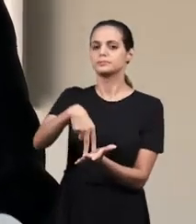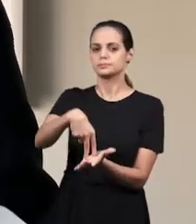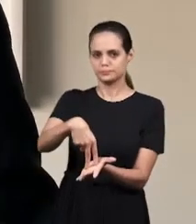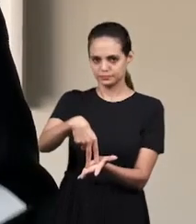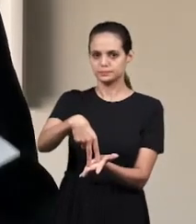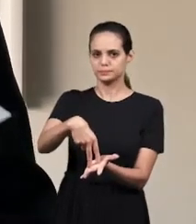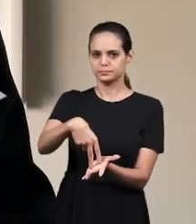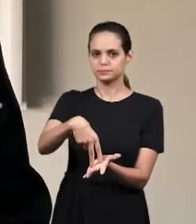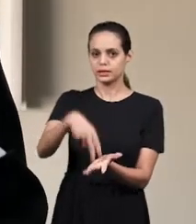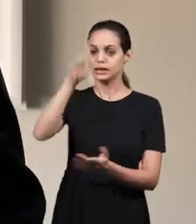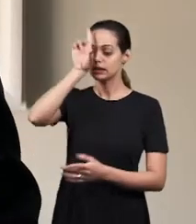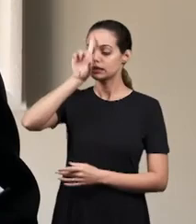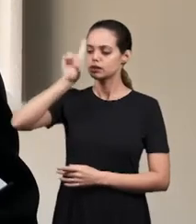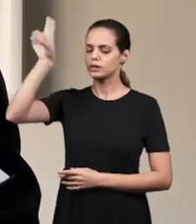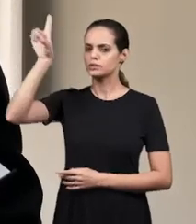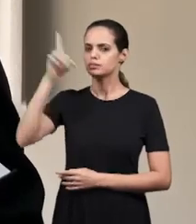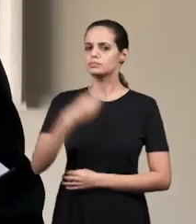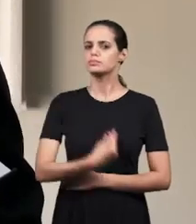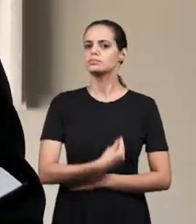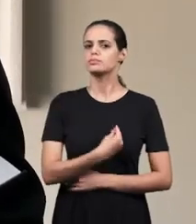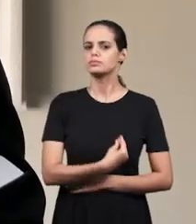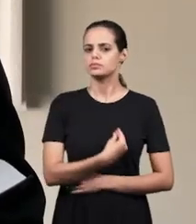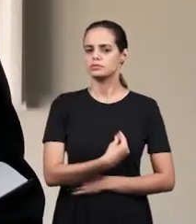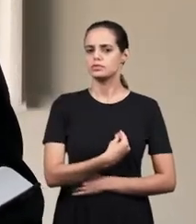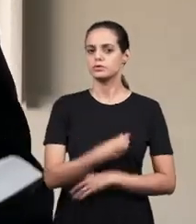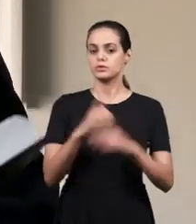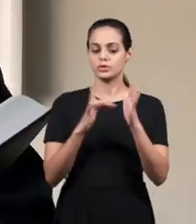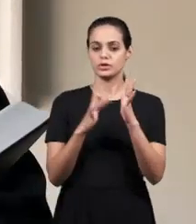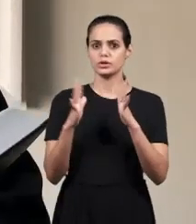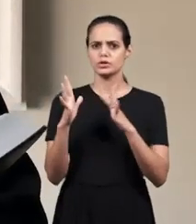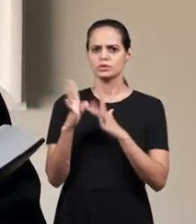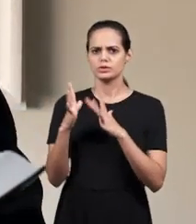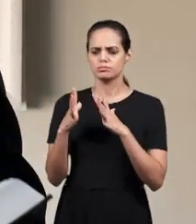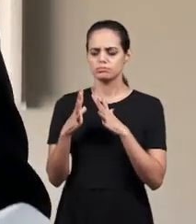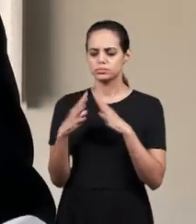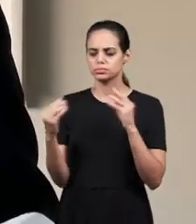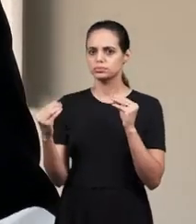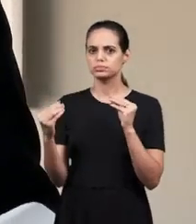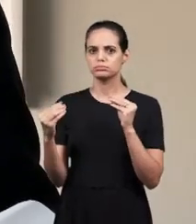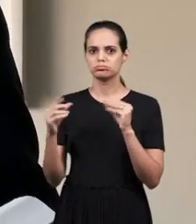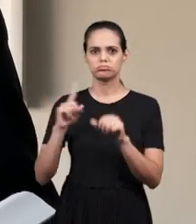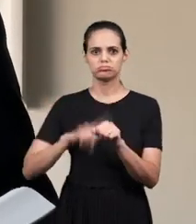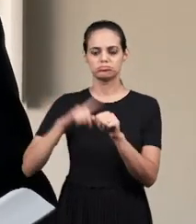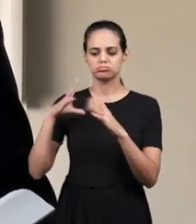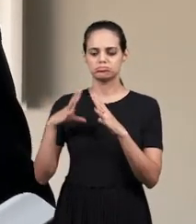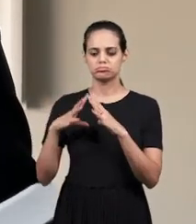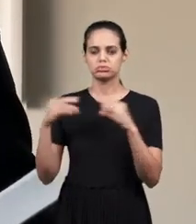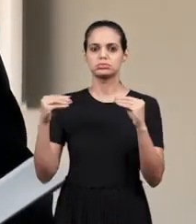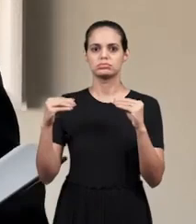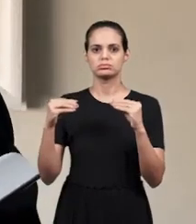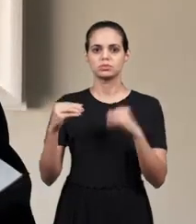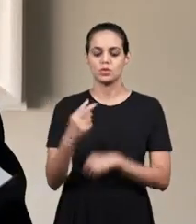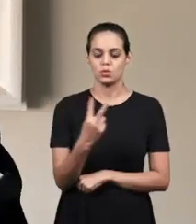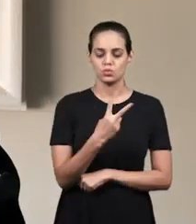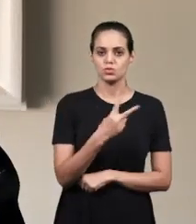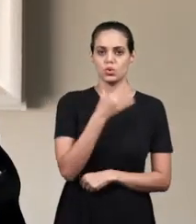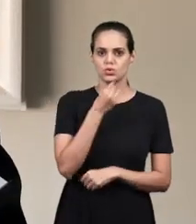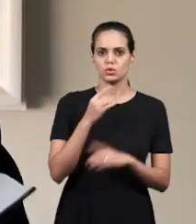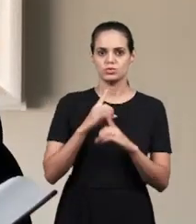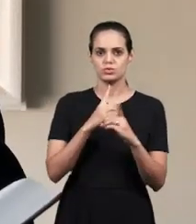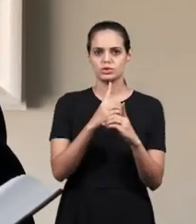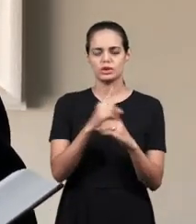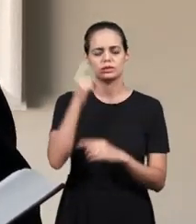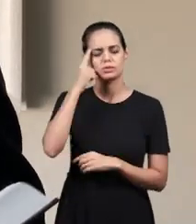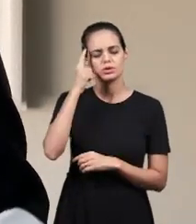living. Jesus disappeared at that moment, and they made a resolution to go